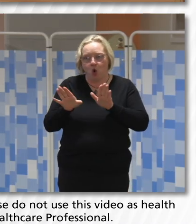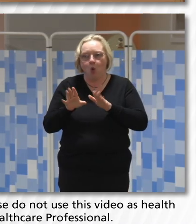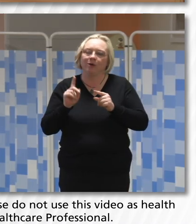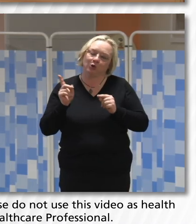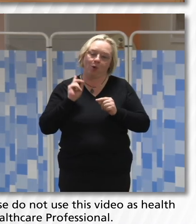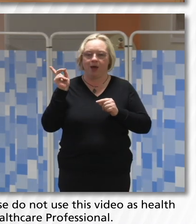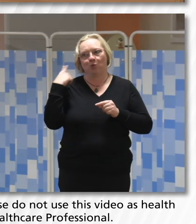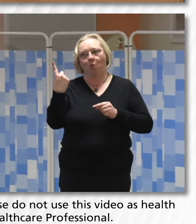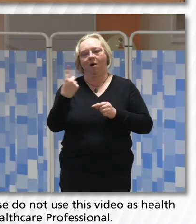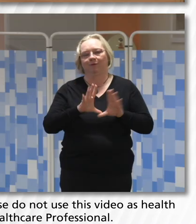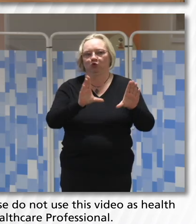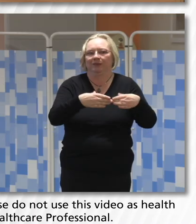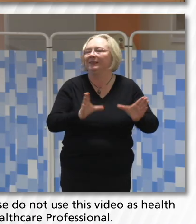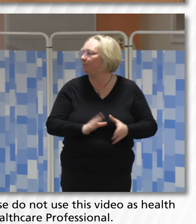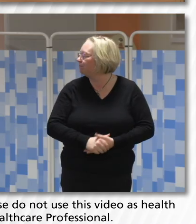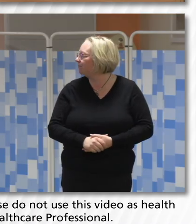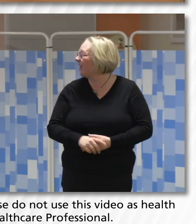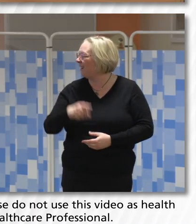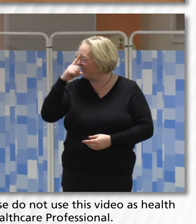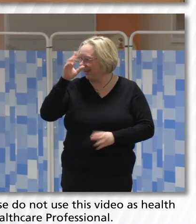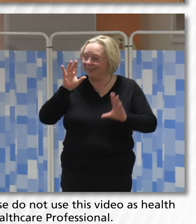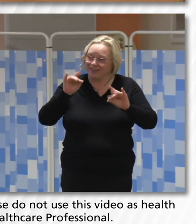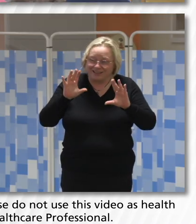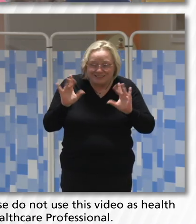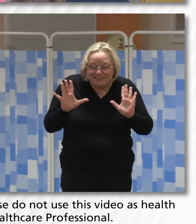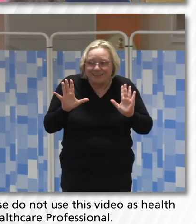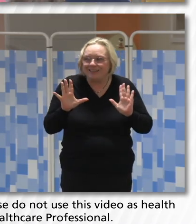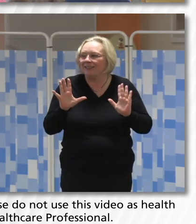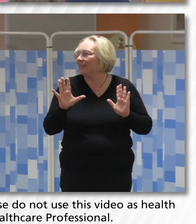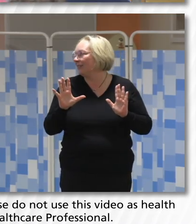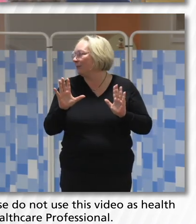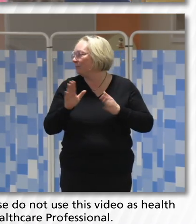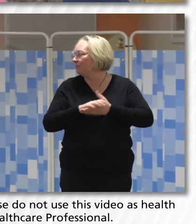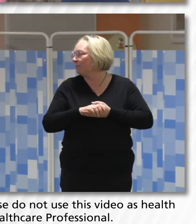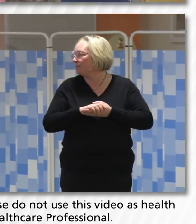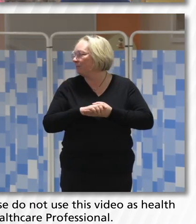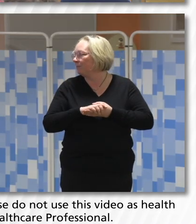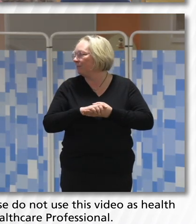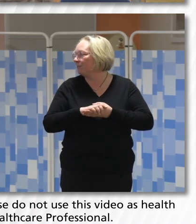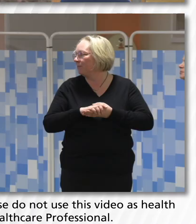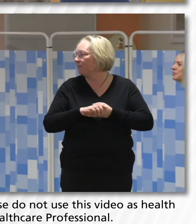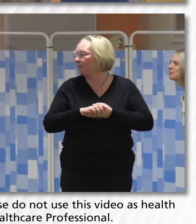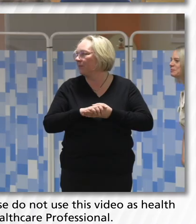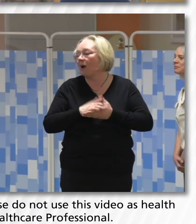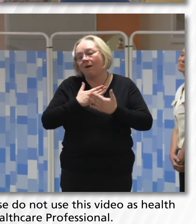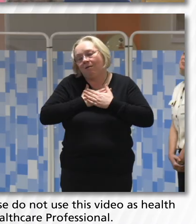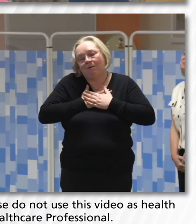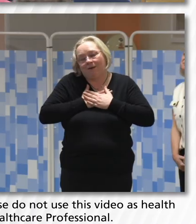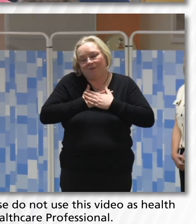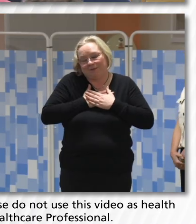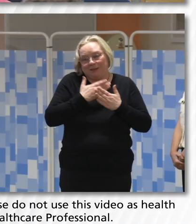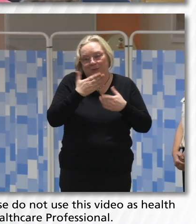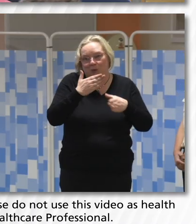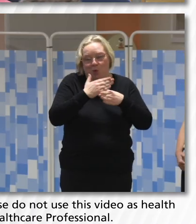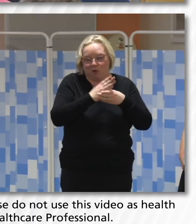team. And I think that's our last slide. Just to say, I've loved working in the team. I've